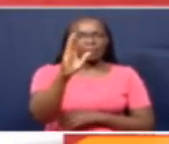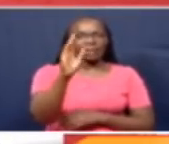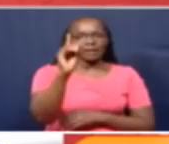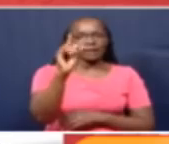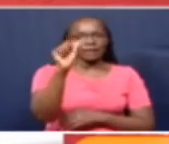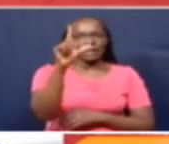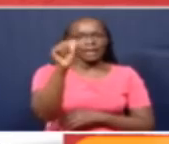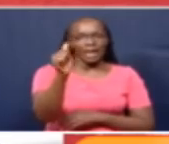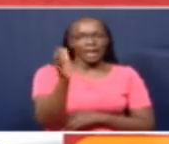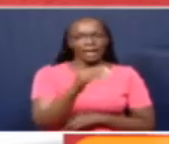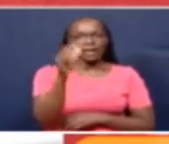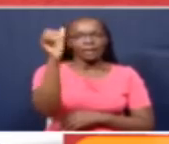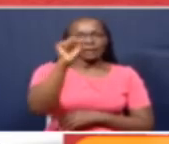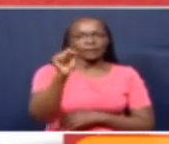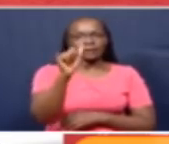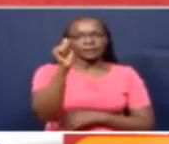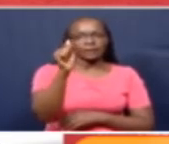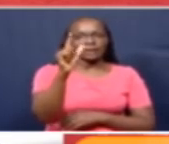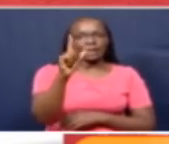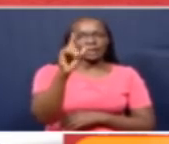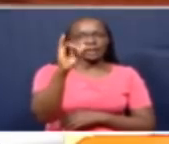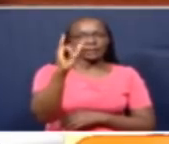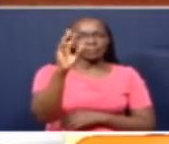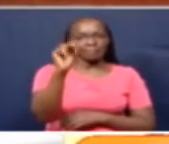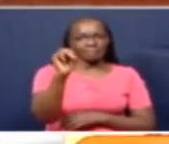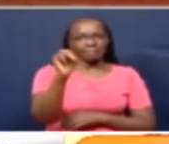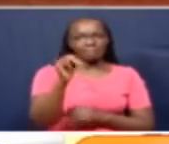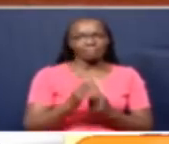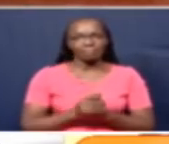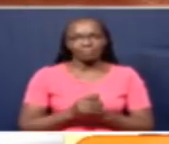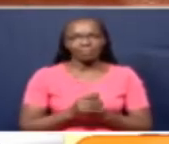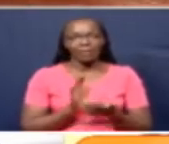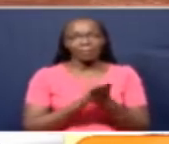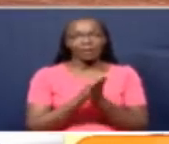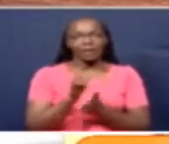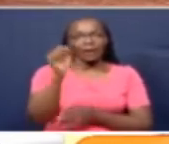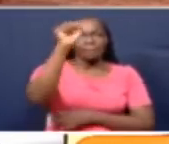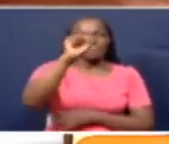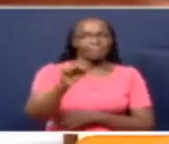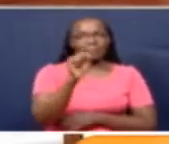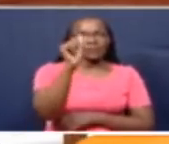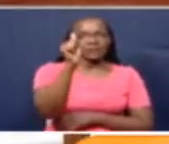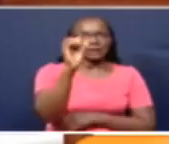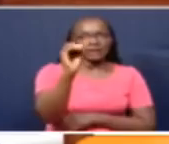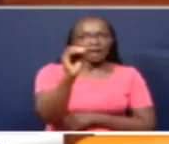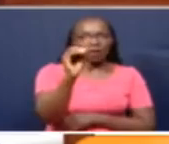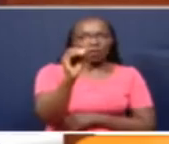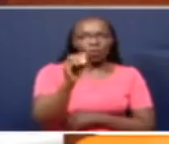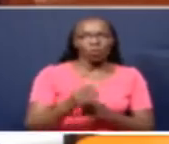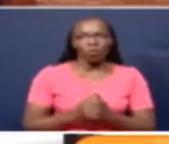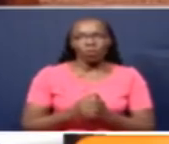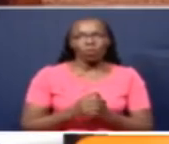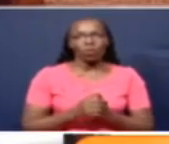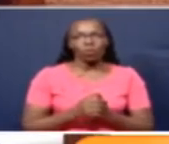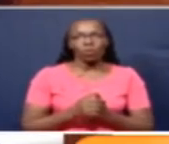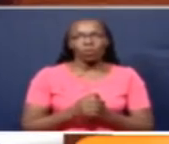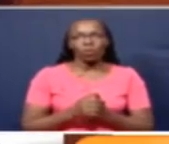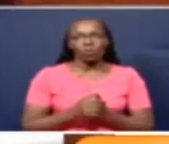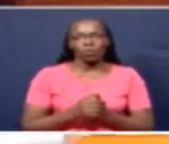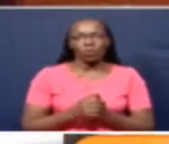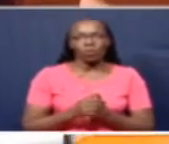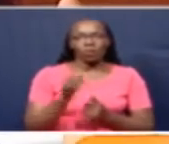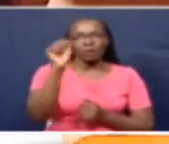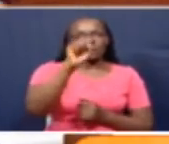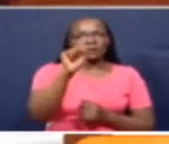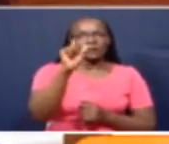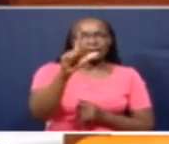Hey, from Sal, Salim to Sal. Right. From Davis to Sammy Davis Jr. Why him? Loved